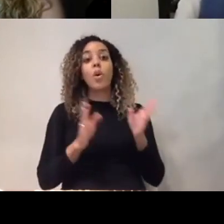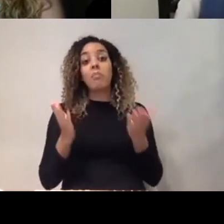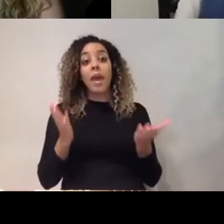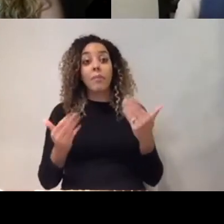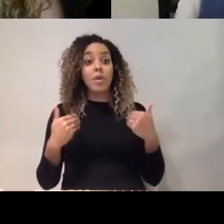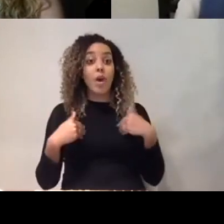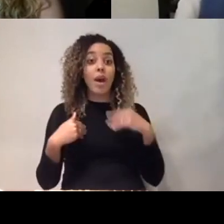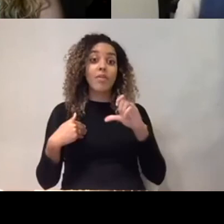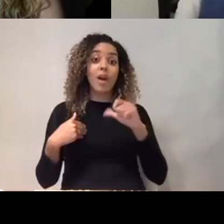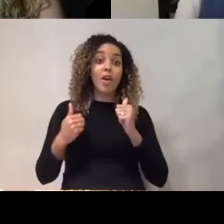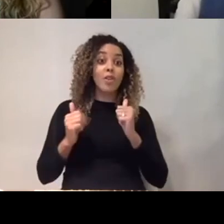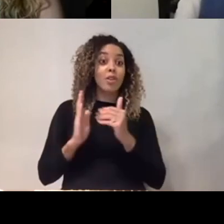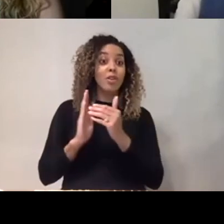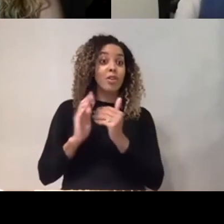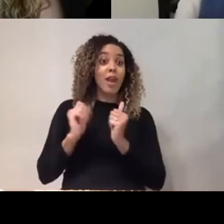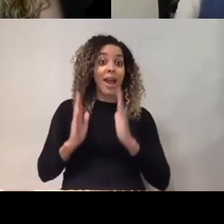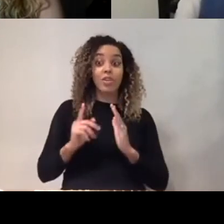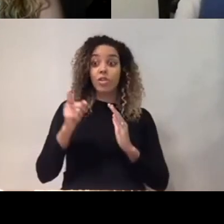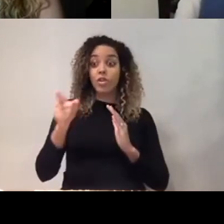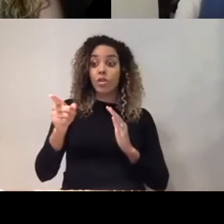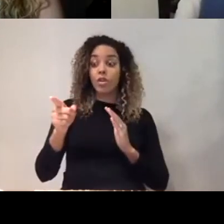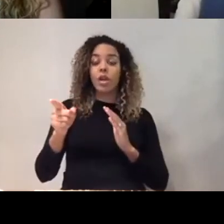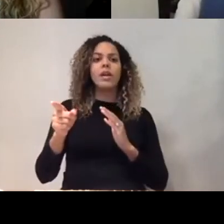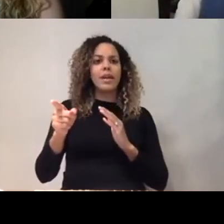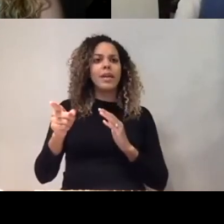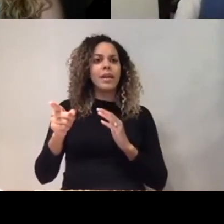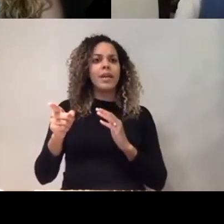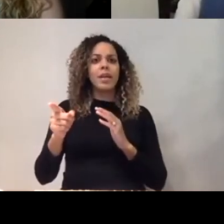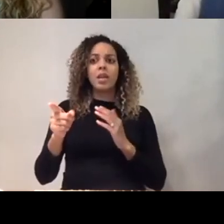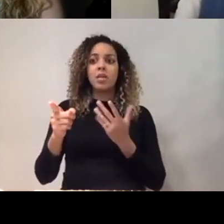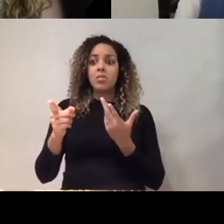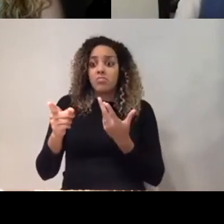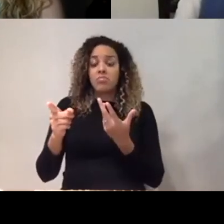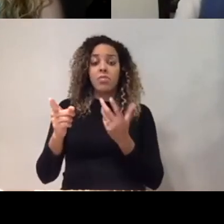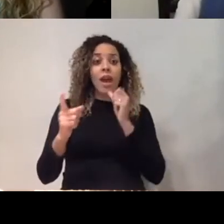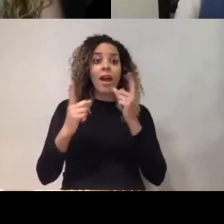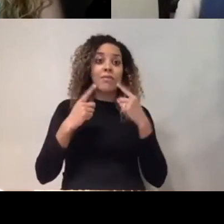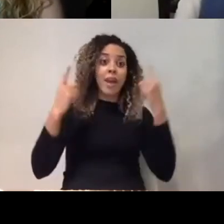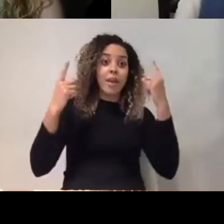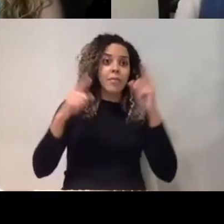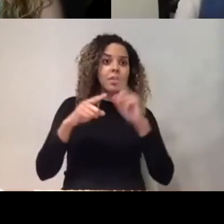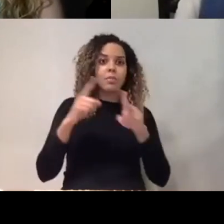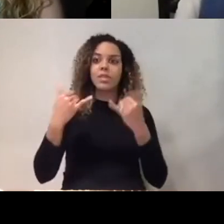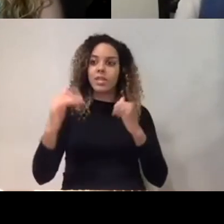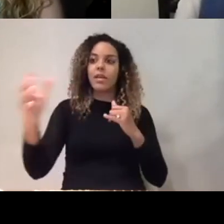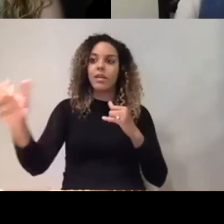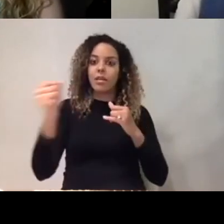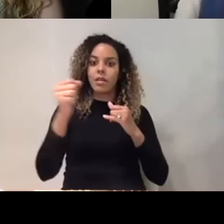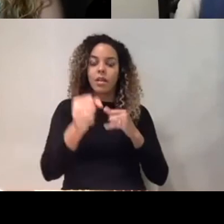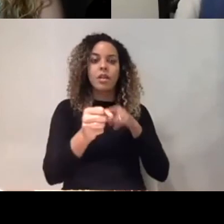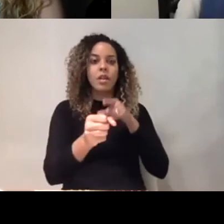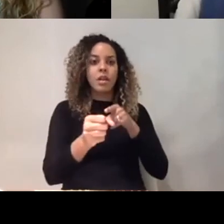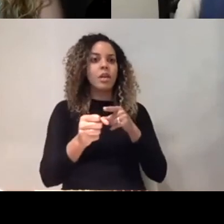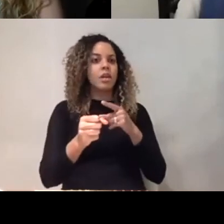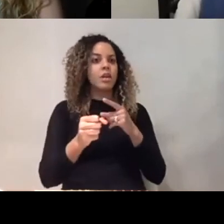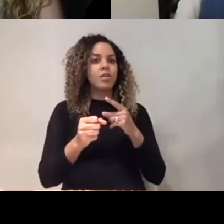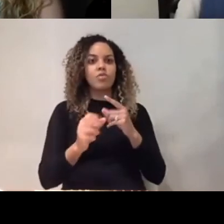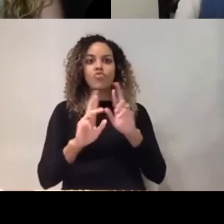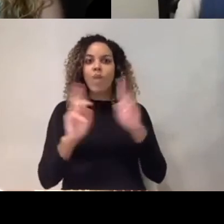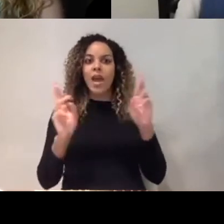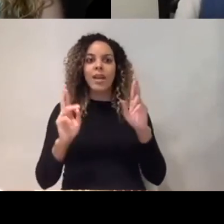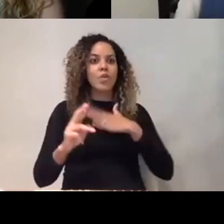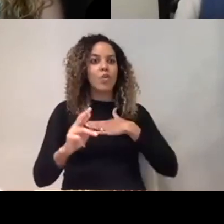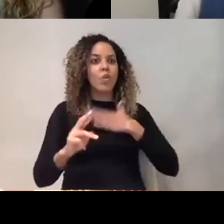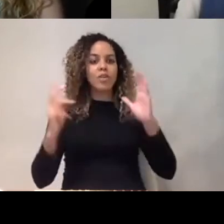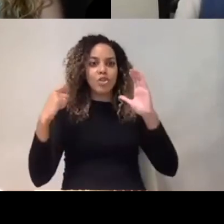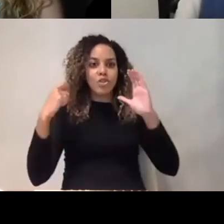it's worth it because you're getting a story that you wouldn't be able to get without that person. That person is so uniquely qualified. And Steve's not even,